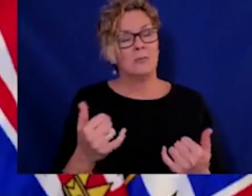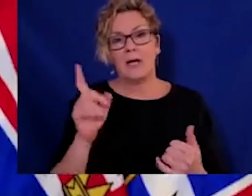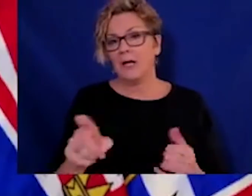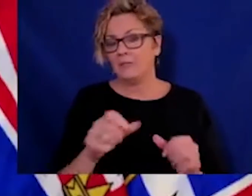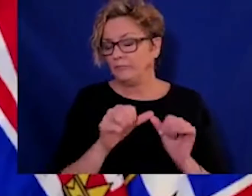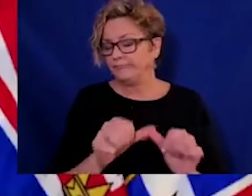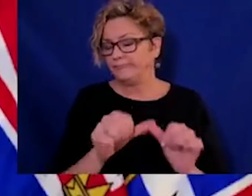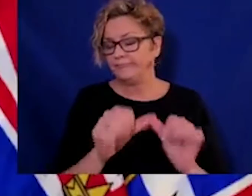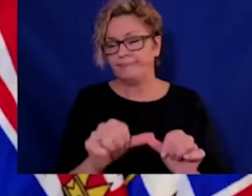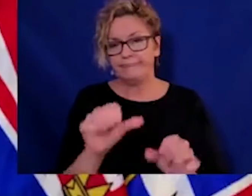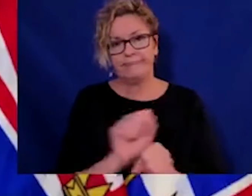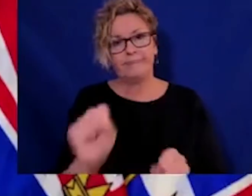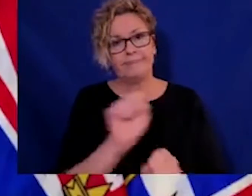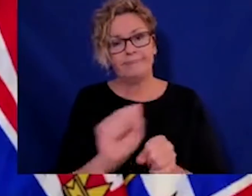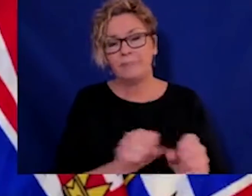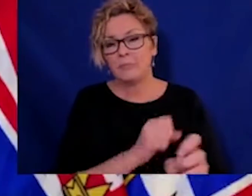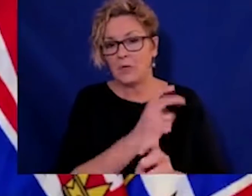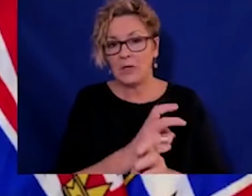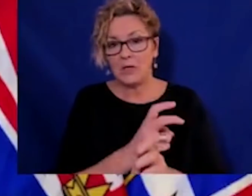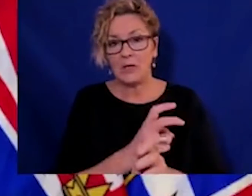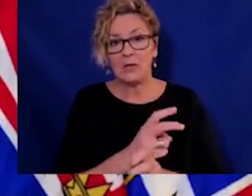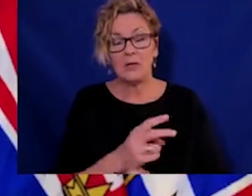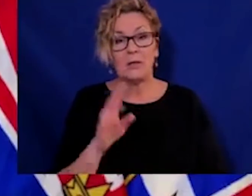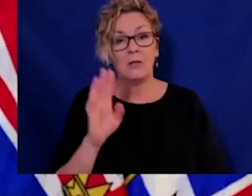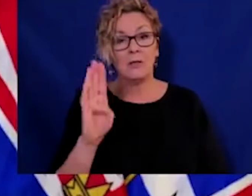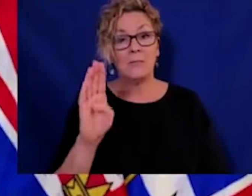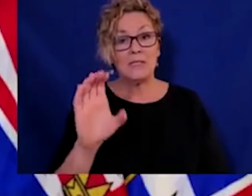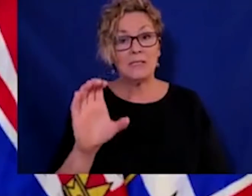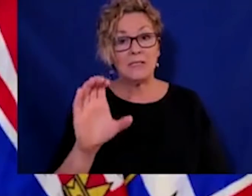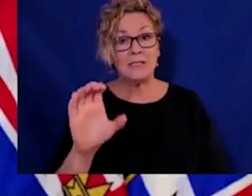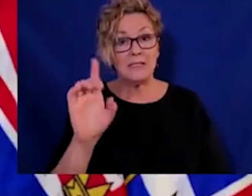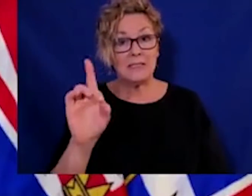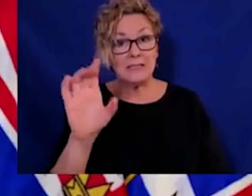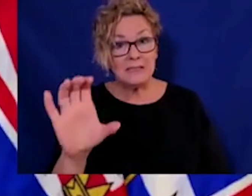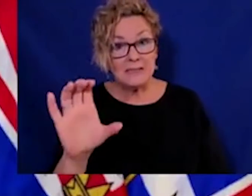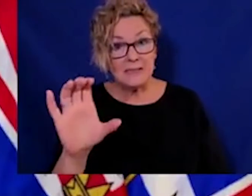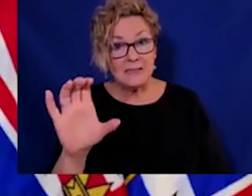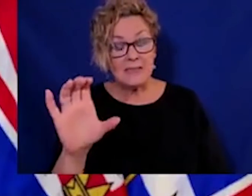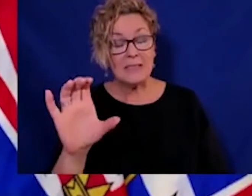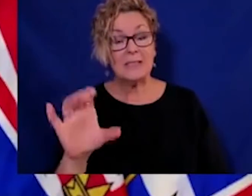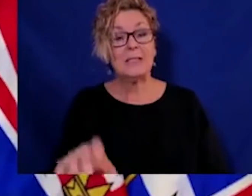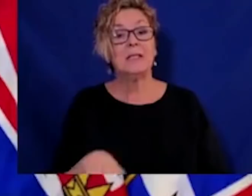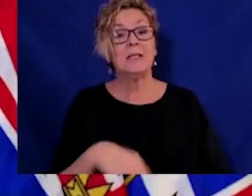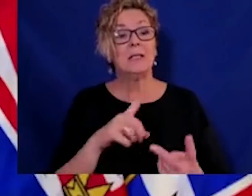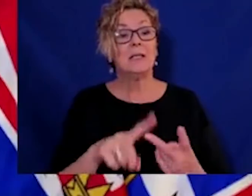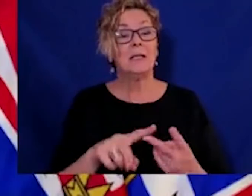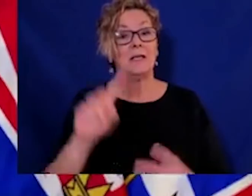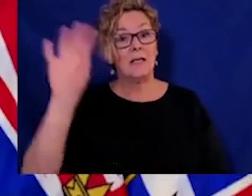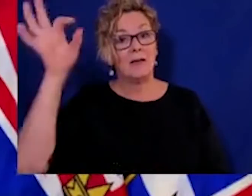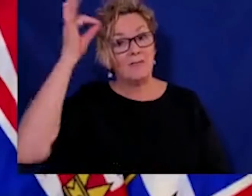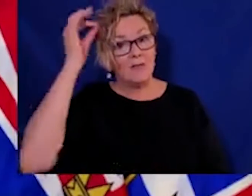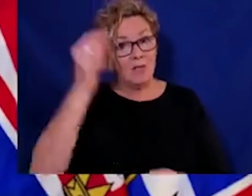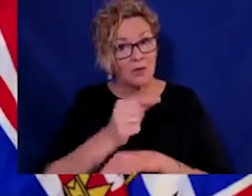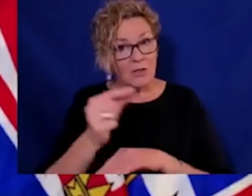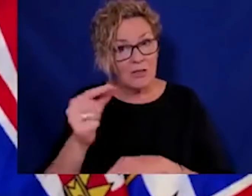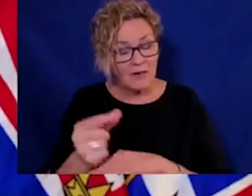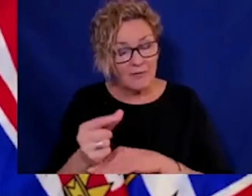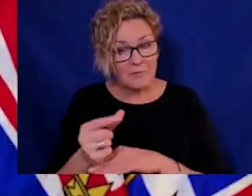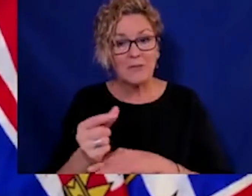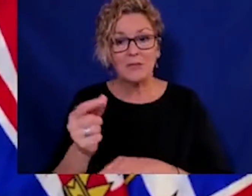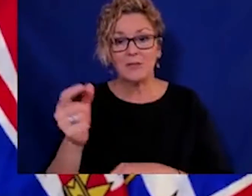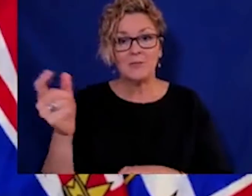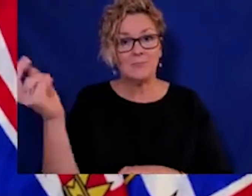The BC CDC, our logistics teams have been pulling together, working with the federal government to understand the requirements,